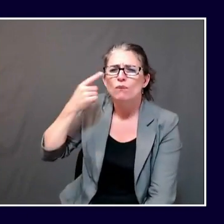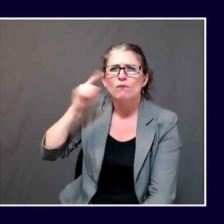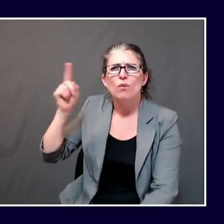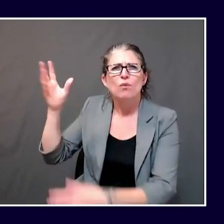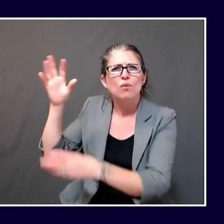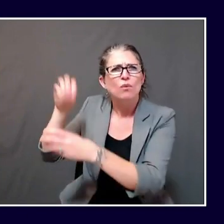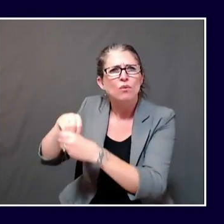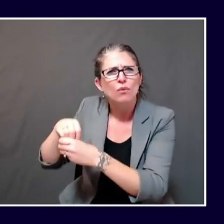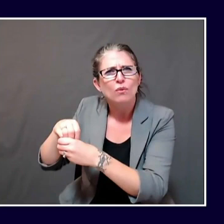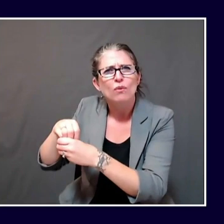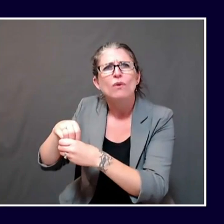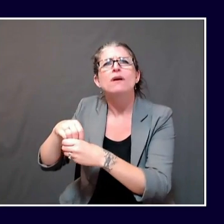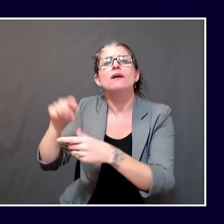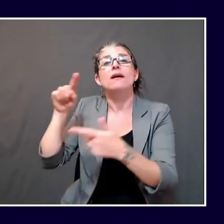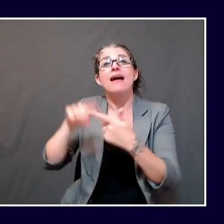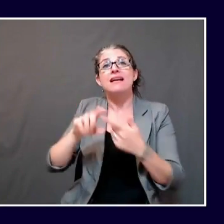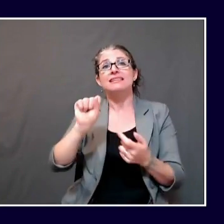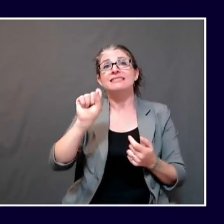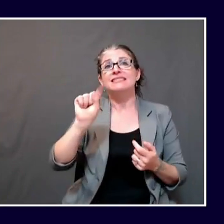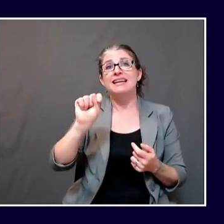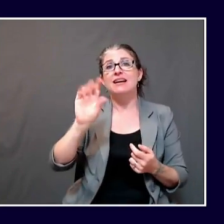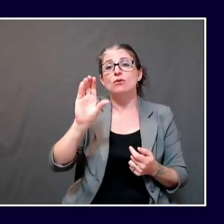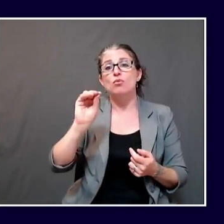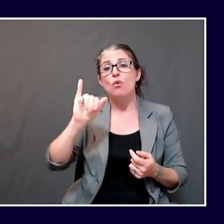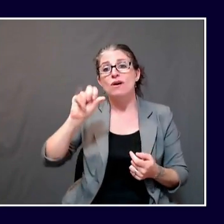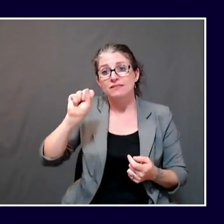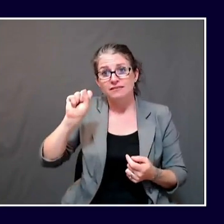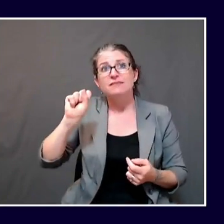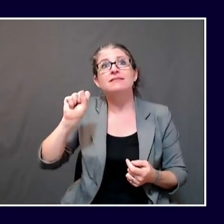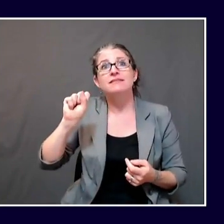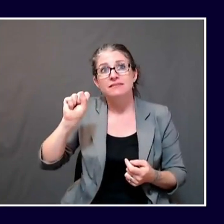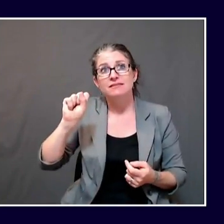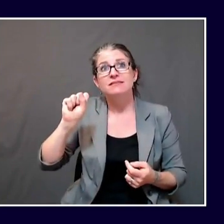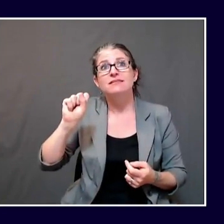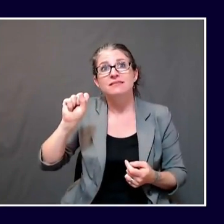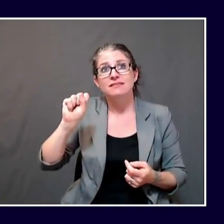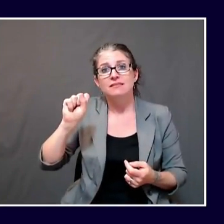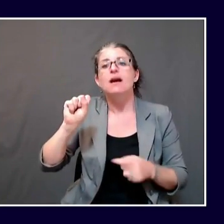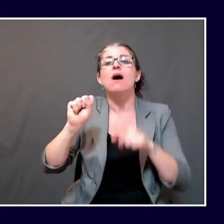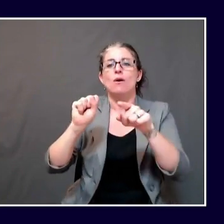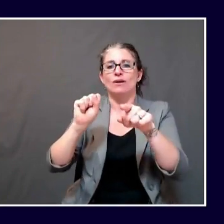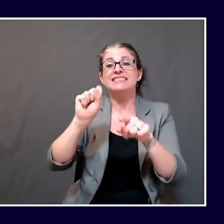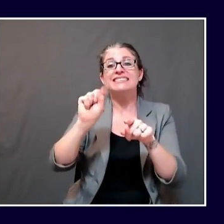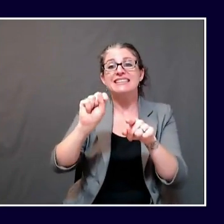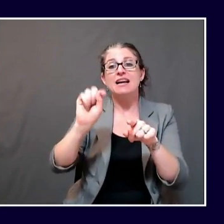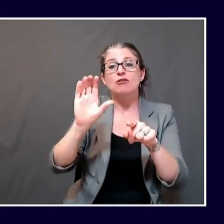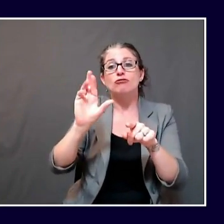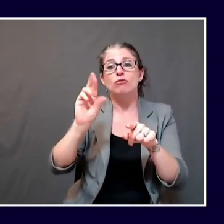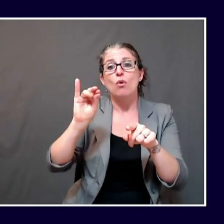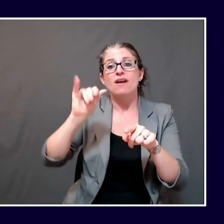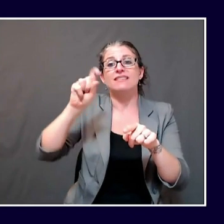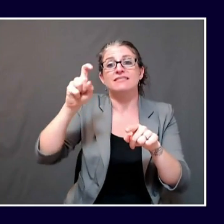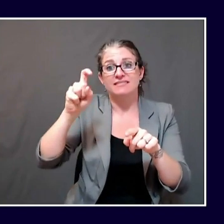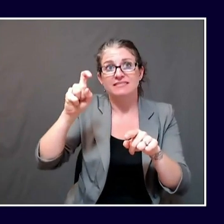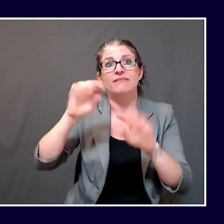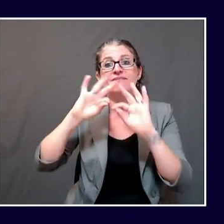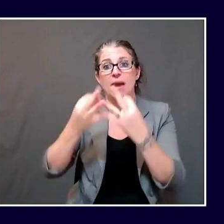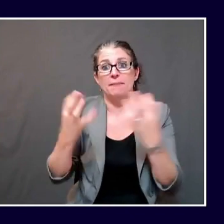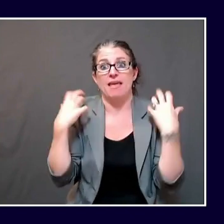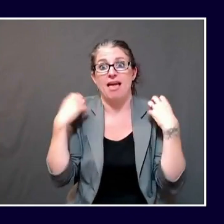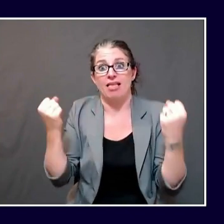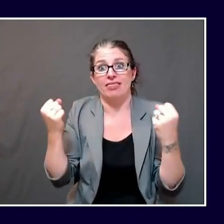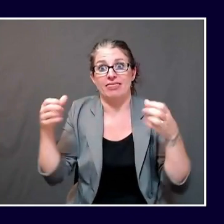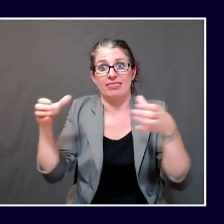Hospital served as one of the state-sponsored swab and send sites. It's because of their efforts already being on the